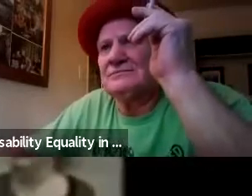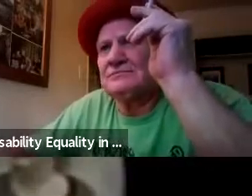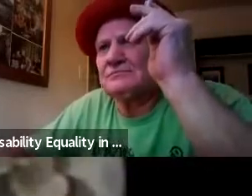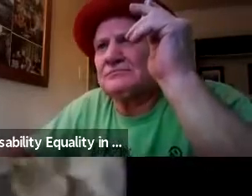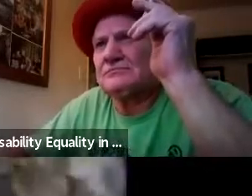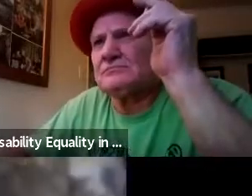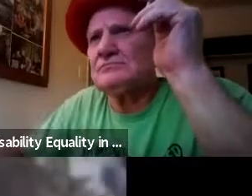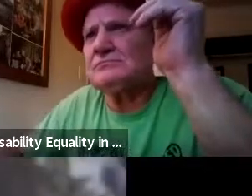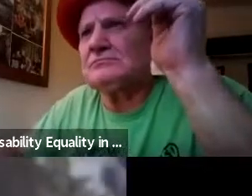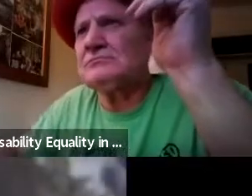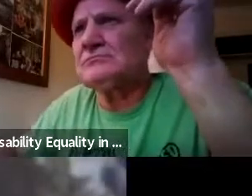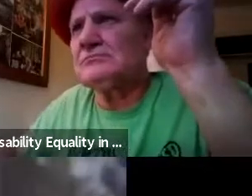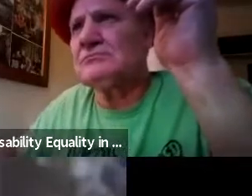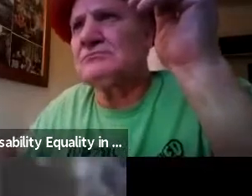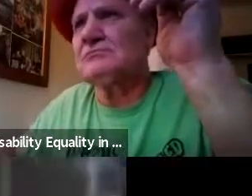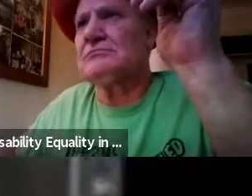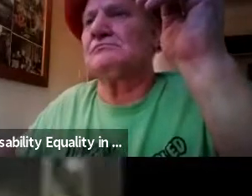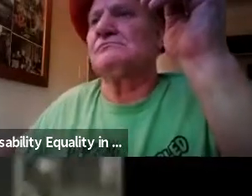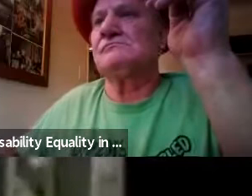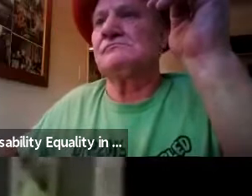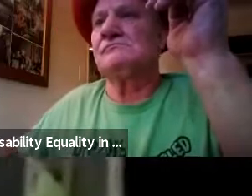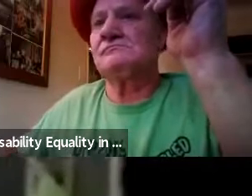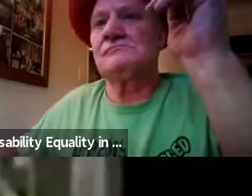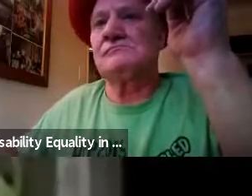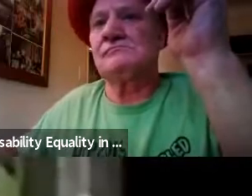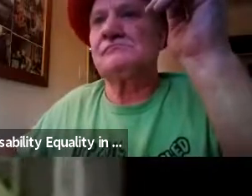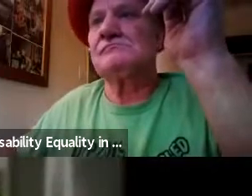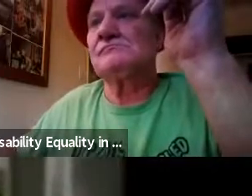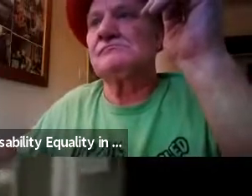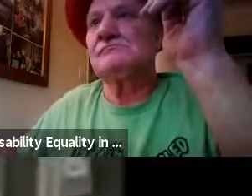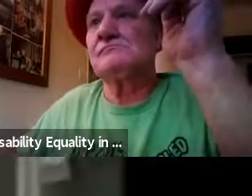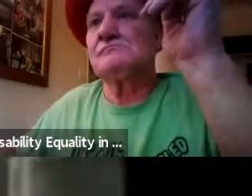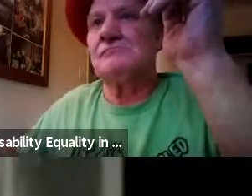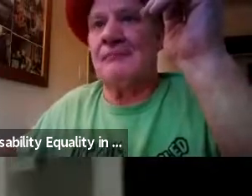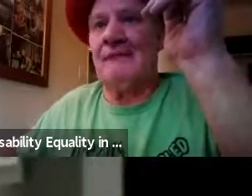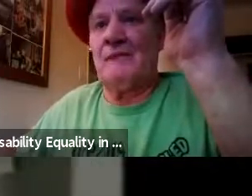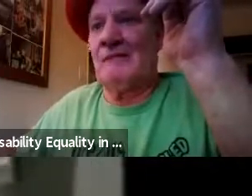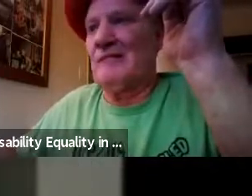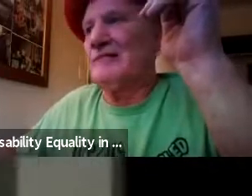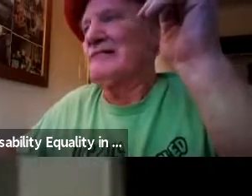Yeah.